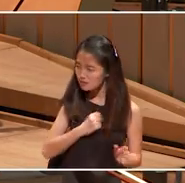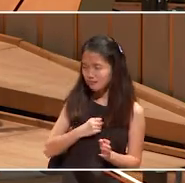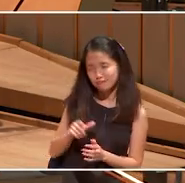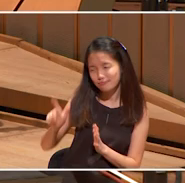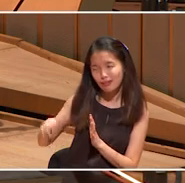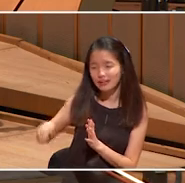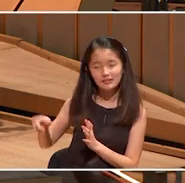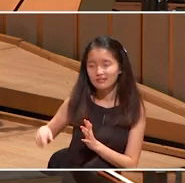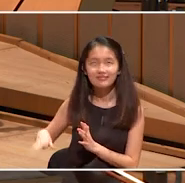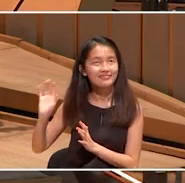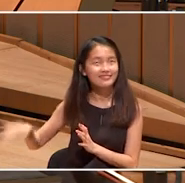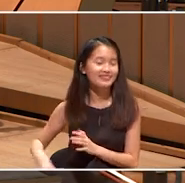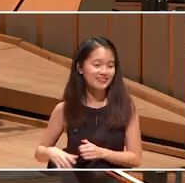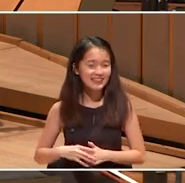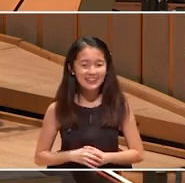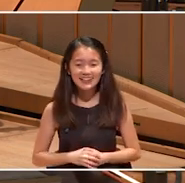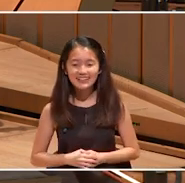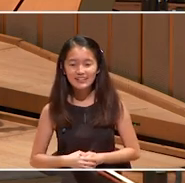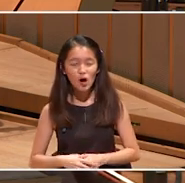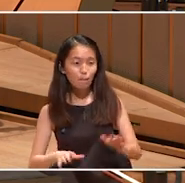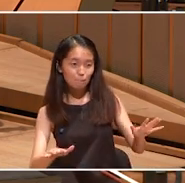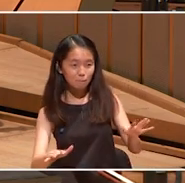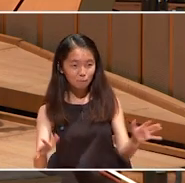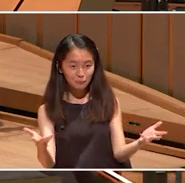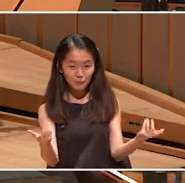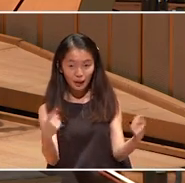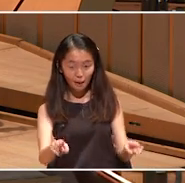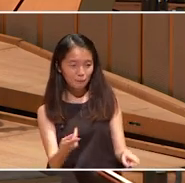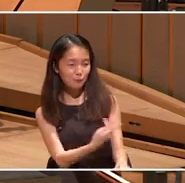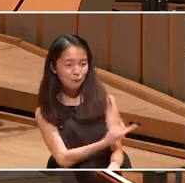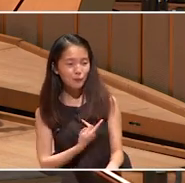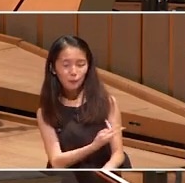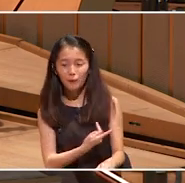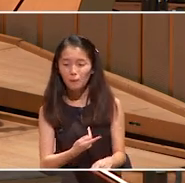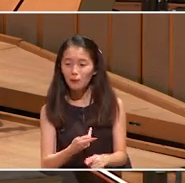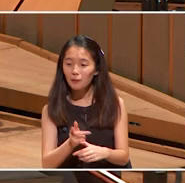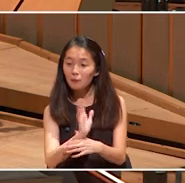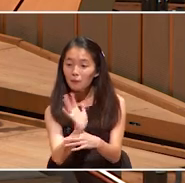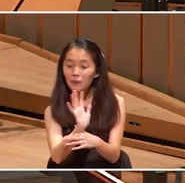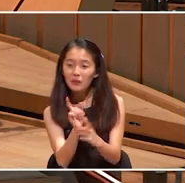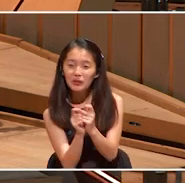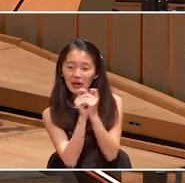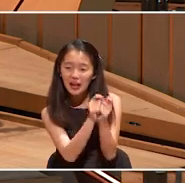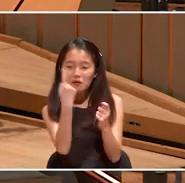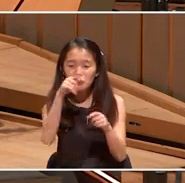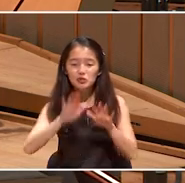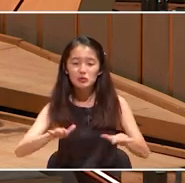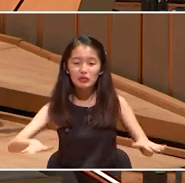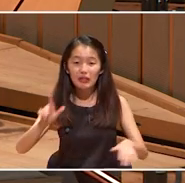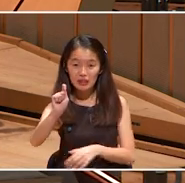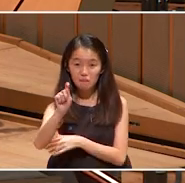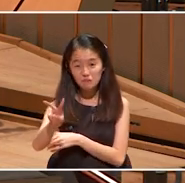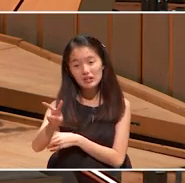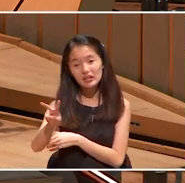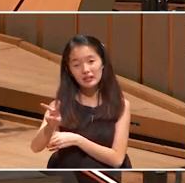Too late. So what happened was we both filmed an episode for a children's television series. It